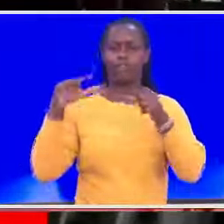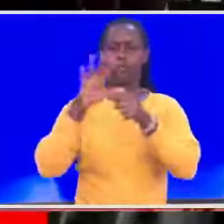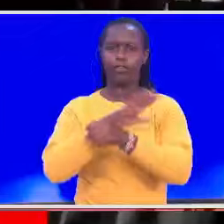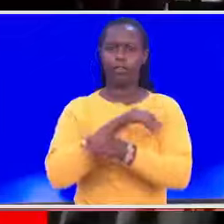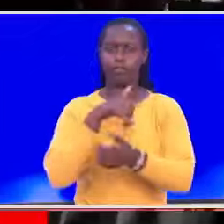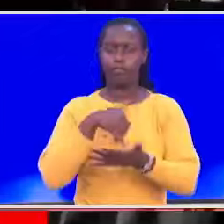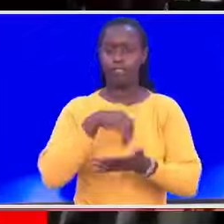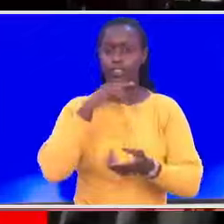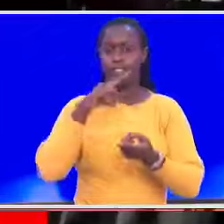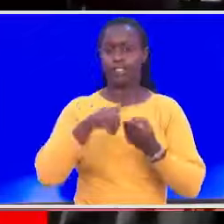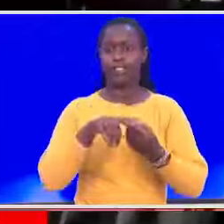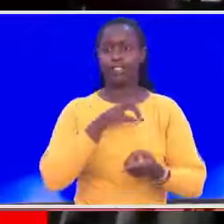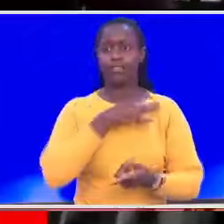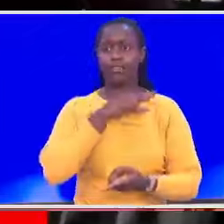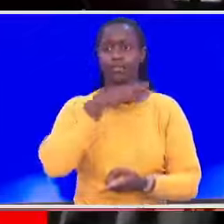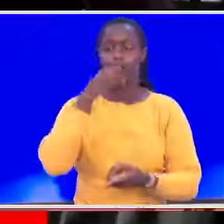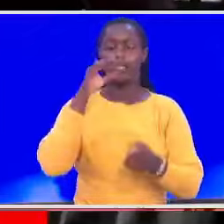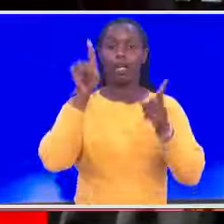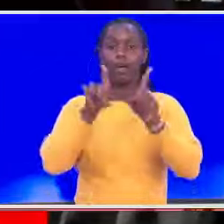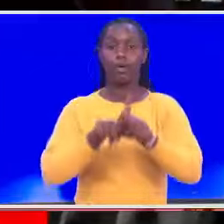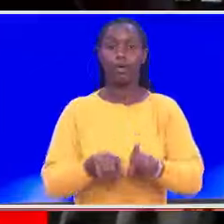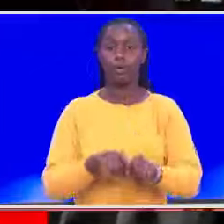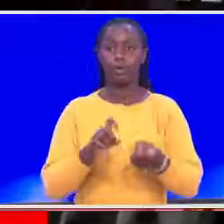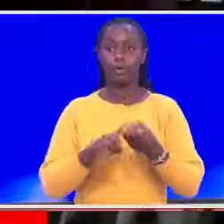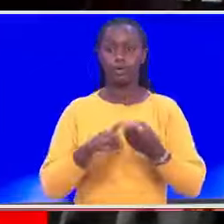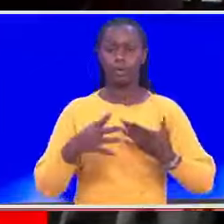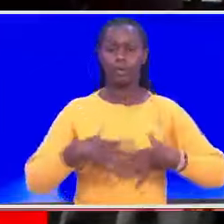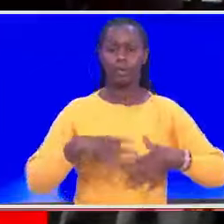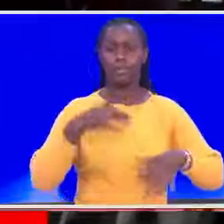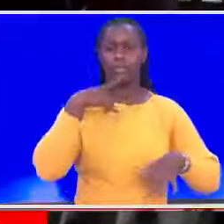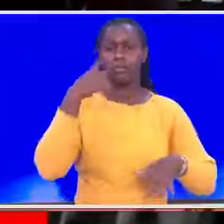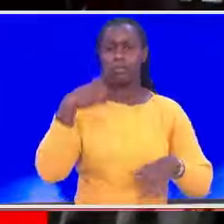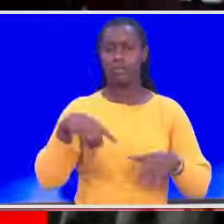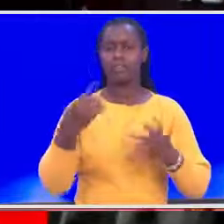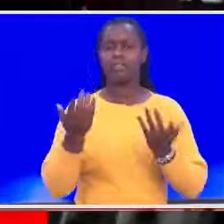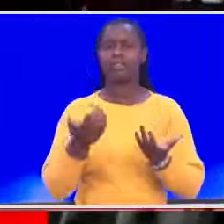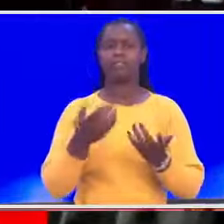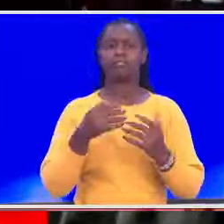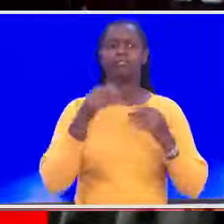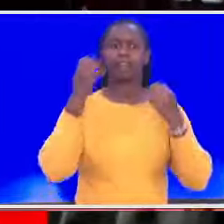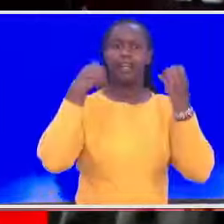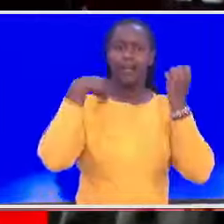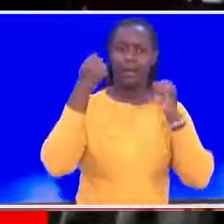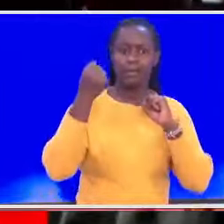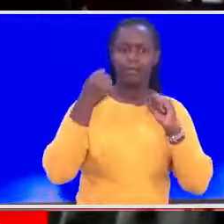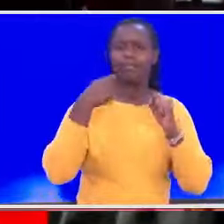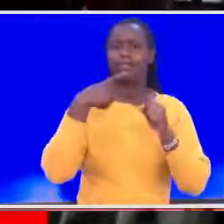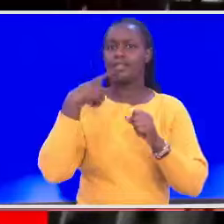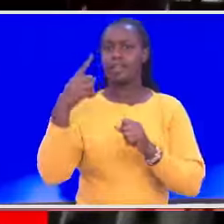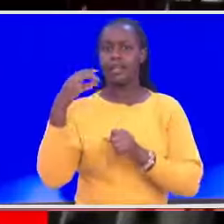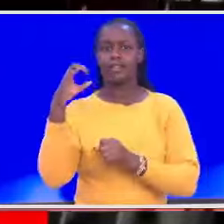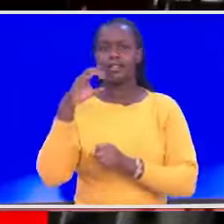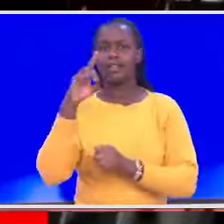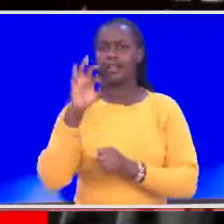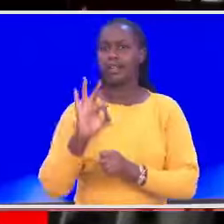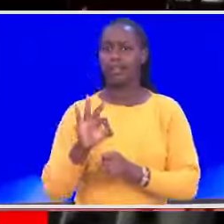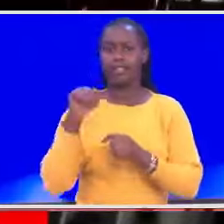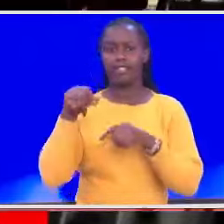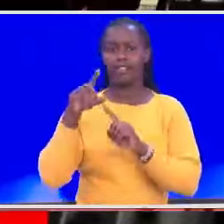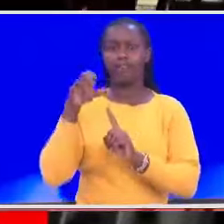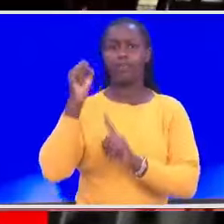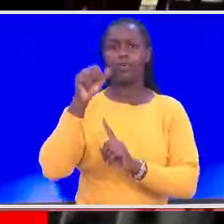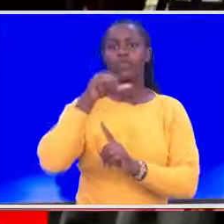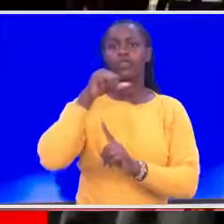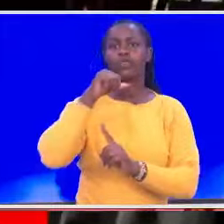cars mingi, ofisi kubwa, watu kumuita CDF, general, sir. To him, it was all vanity. It was a